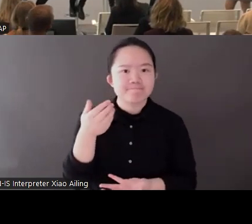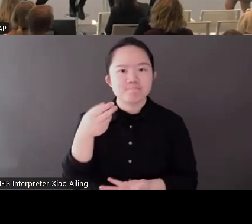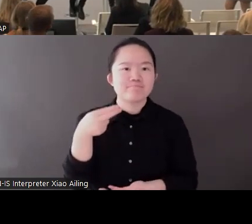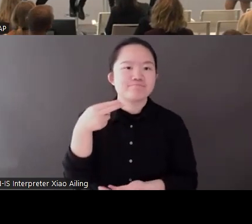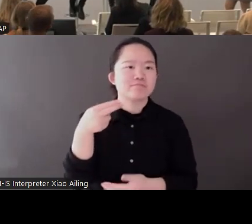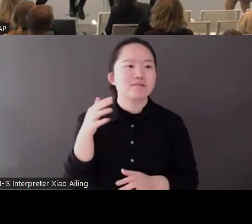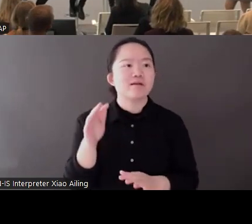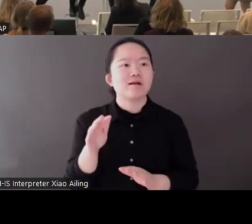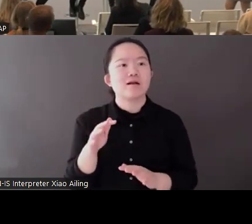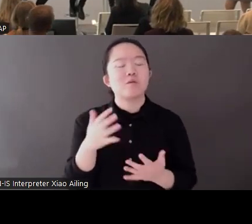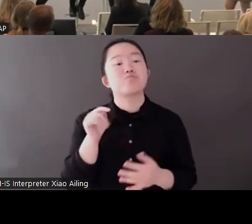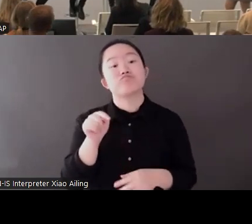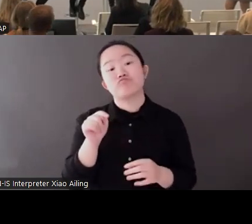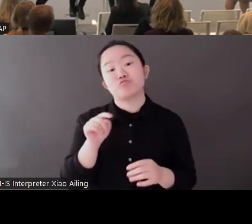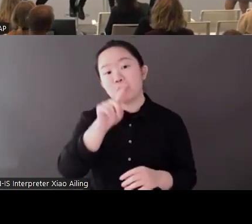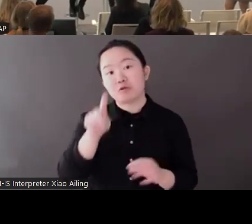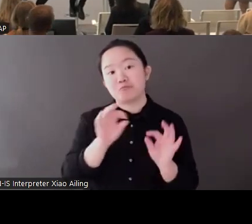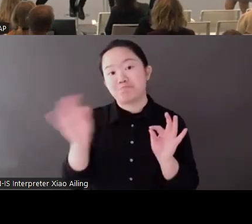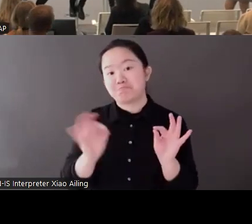did you decide the number of